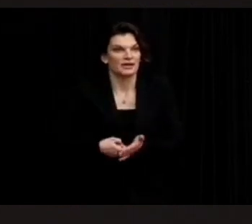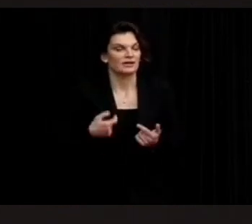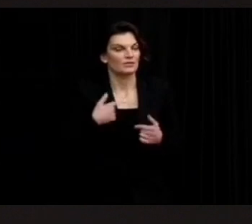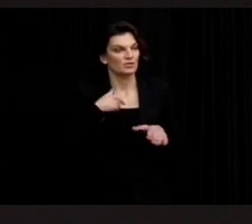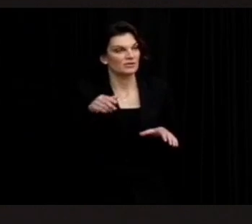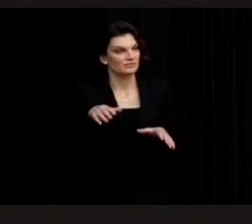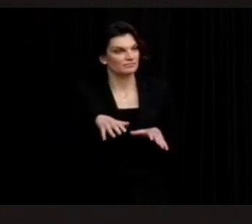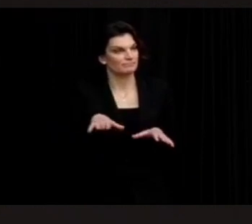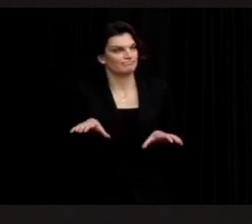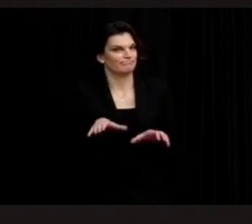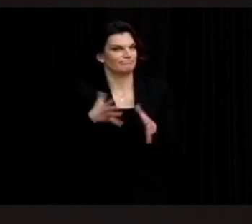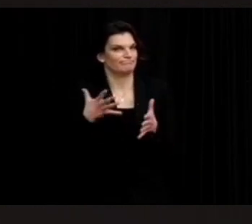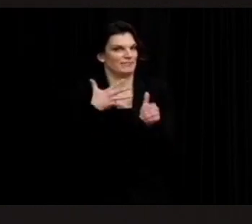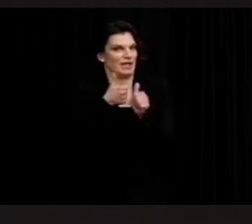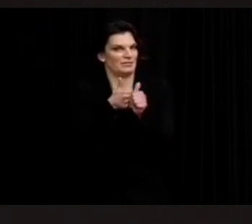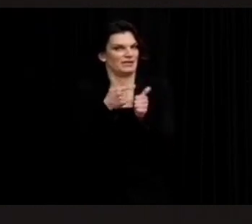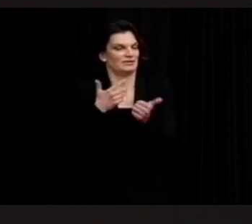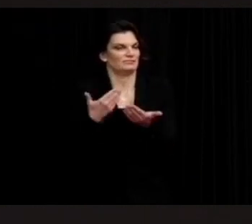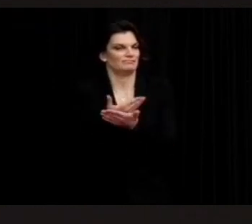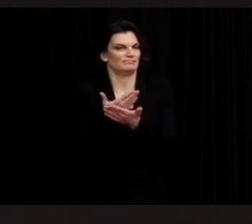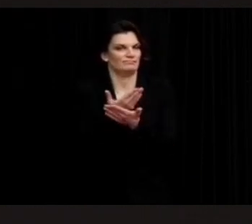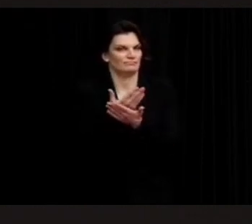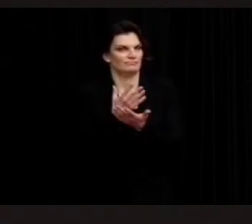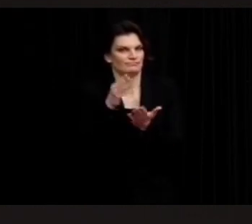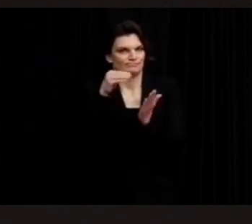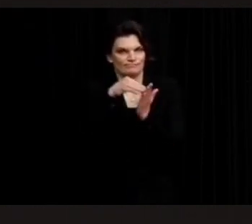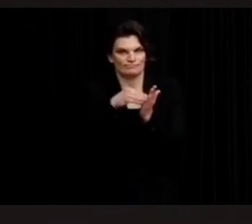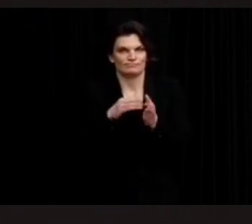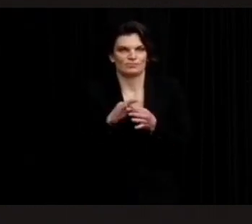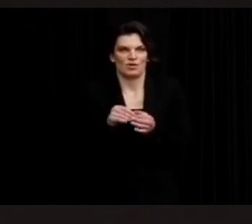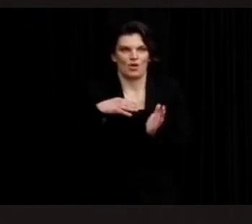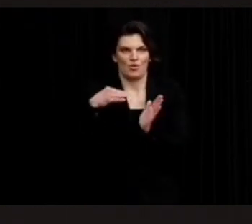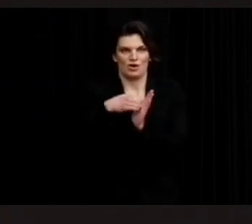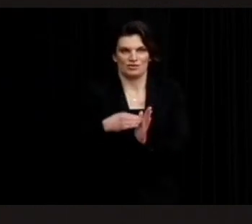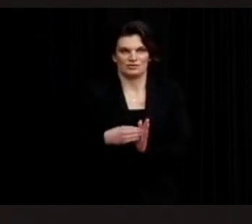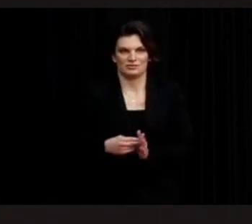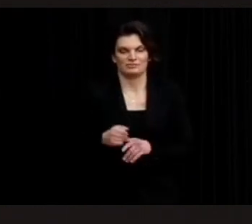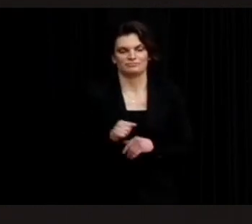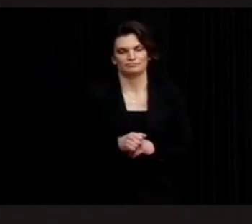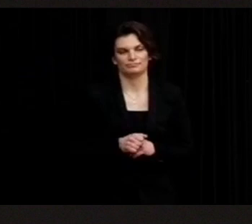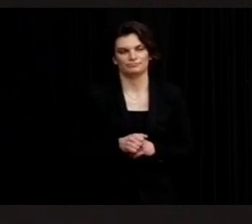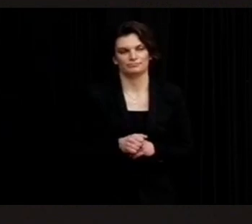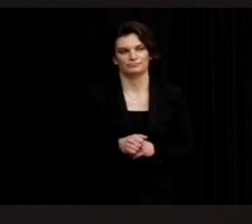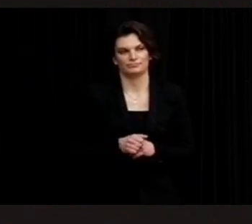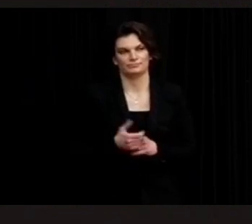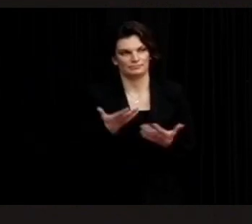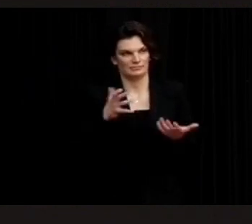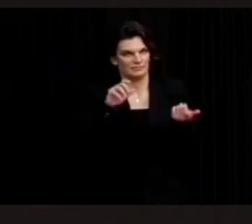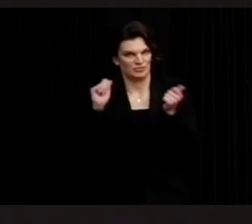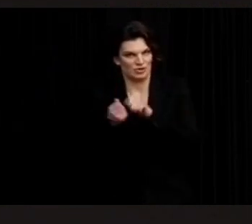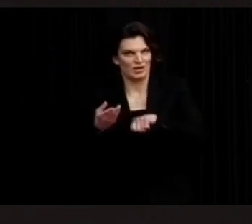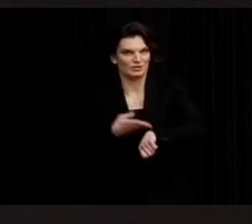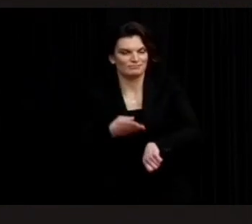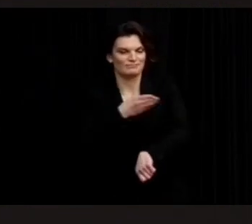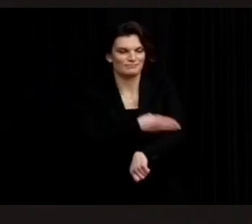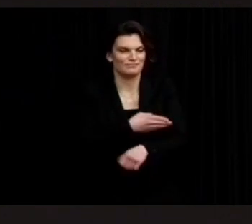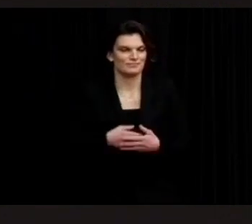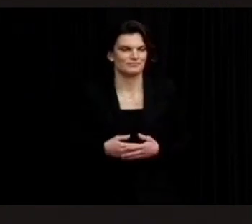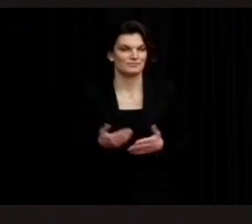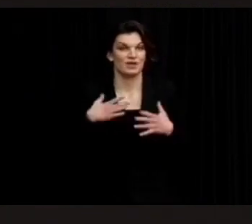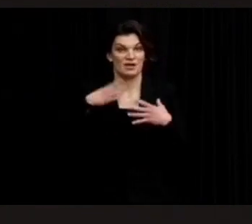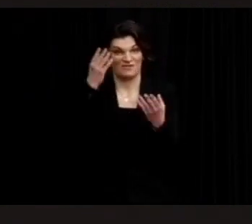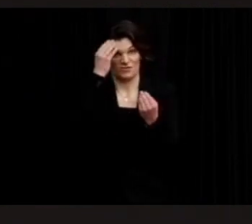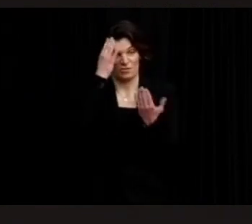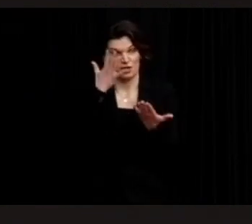done a lot of updates to our systems and our record keeping that we initially had. Most of our programs our information is